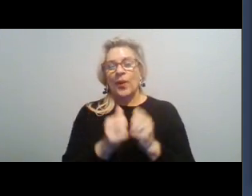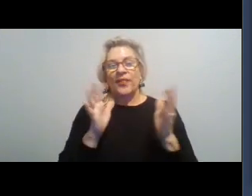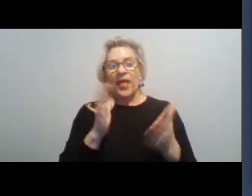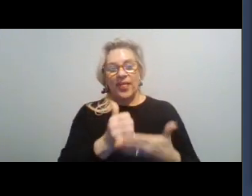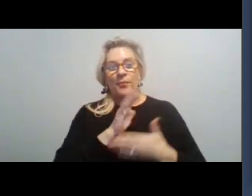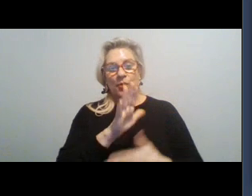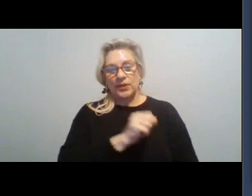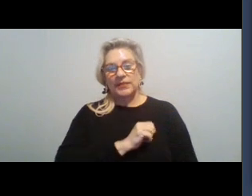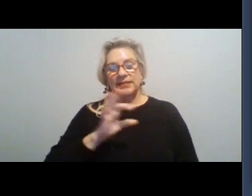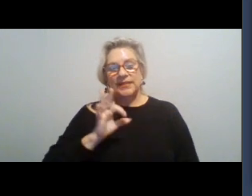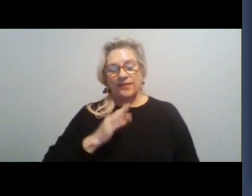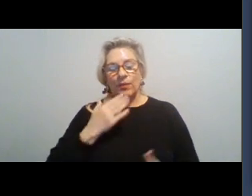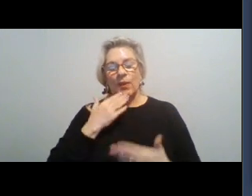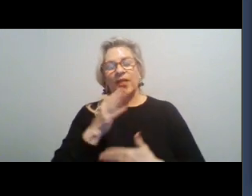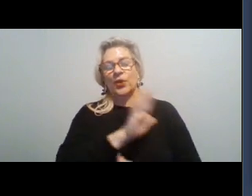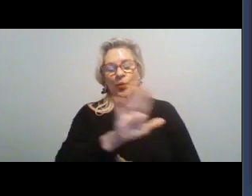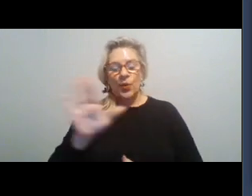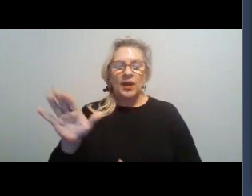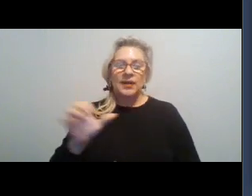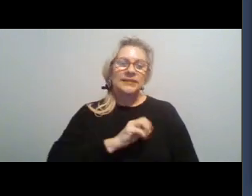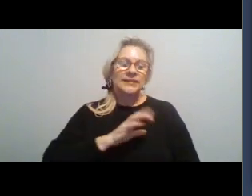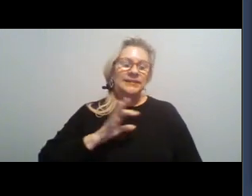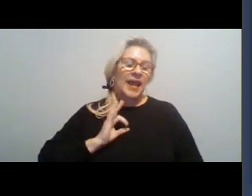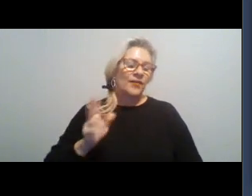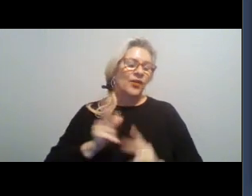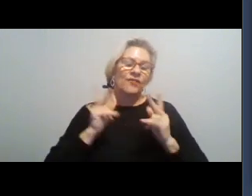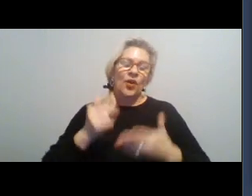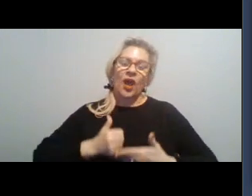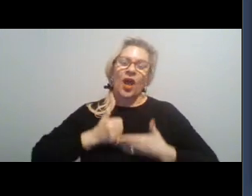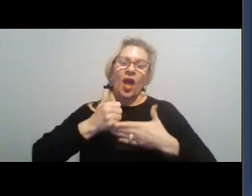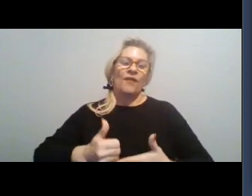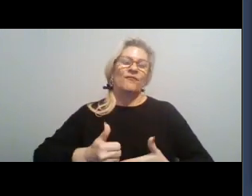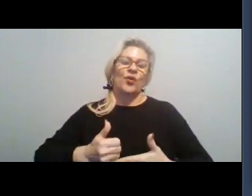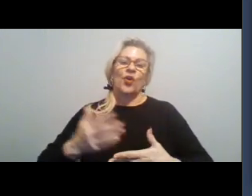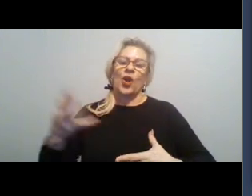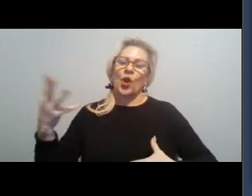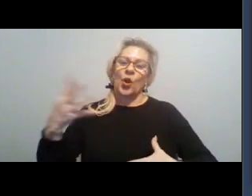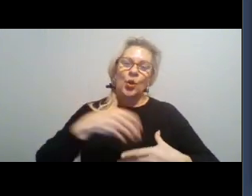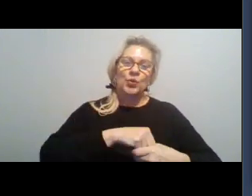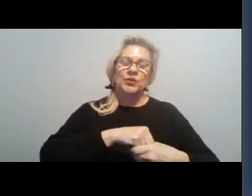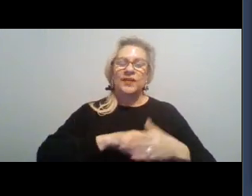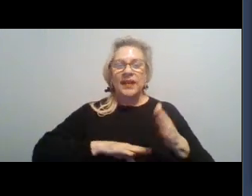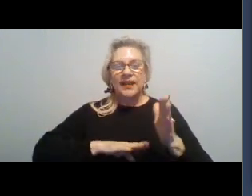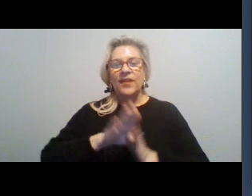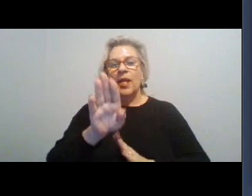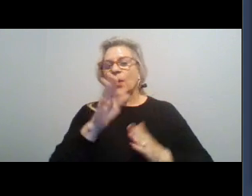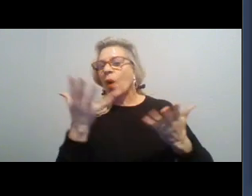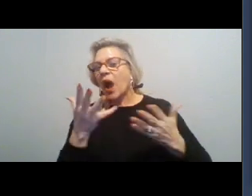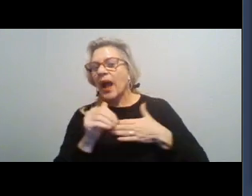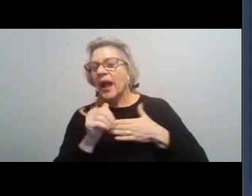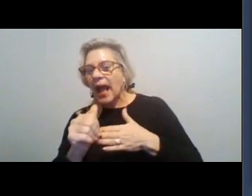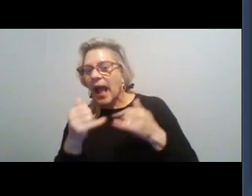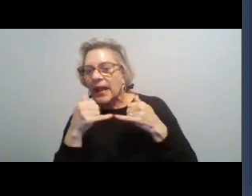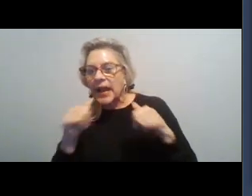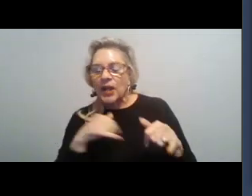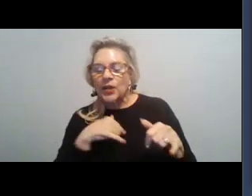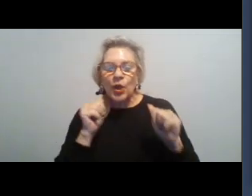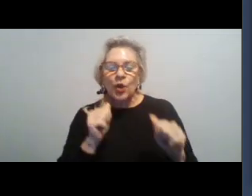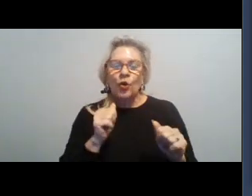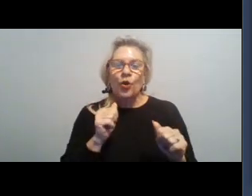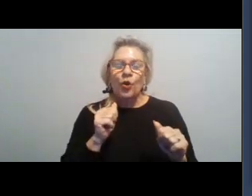would like to thank your staff. They were engaging, they were inclusive in the development of guidelines so that we could put together the